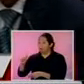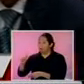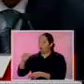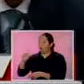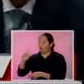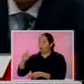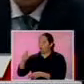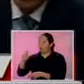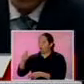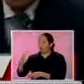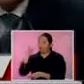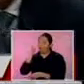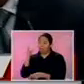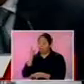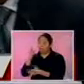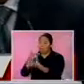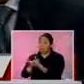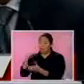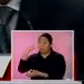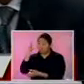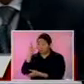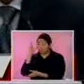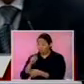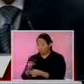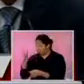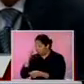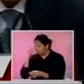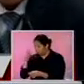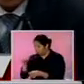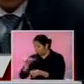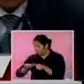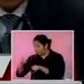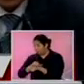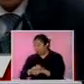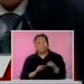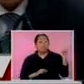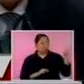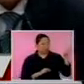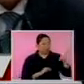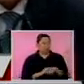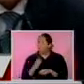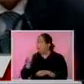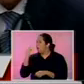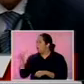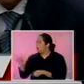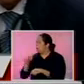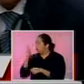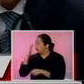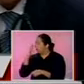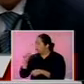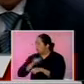sir? Yes, Your Honor. Why are you familiar with it? It was one of the projects that we took